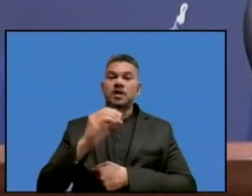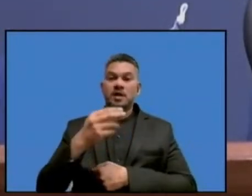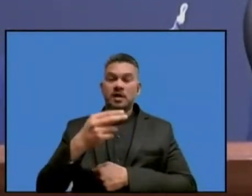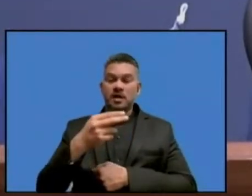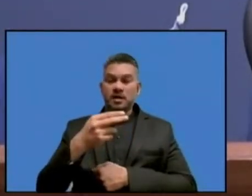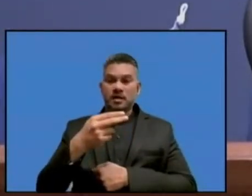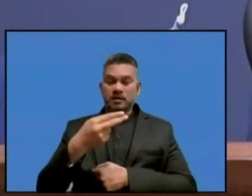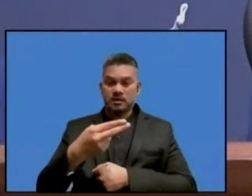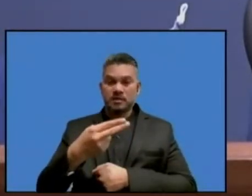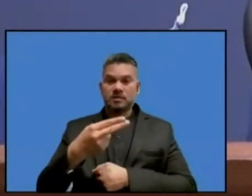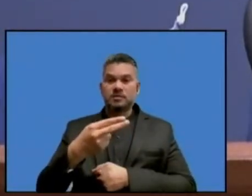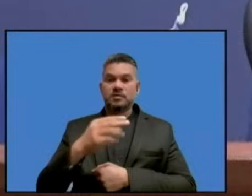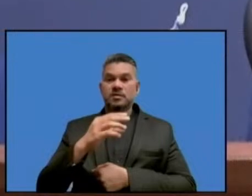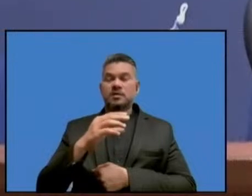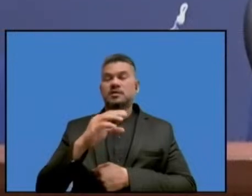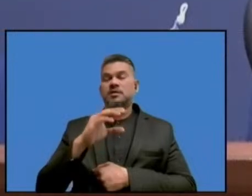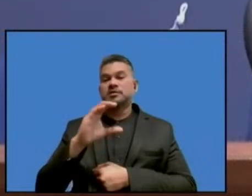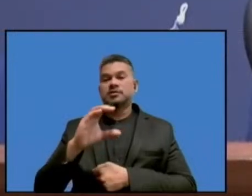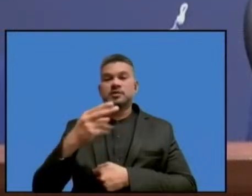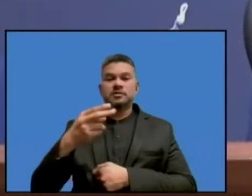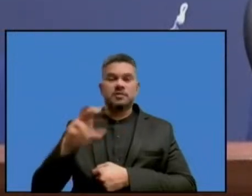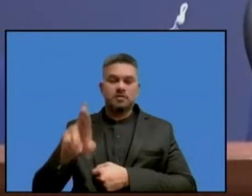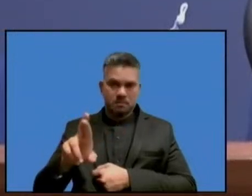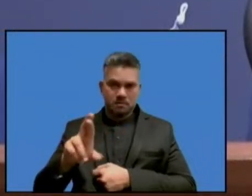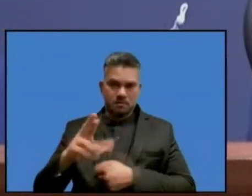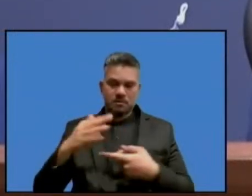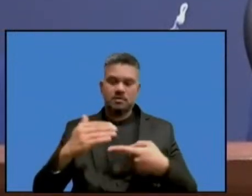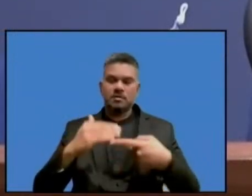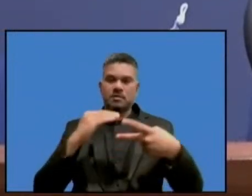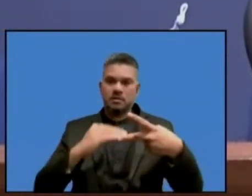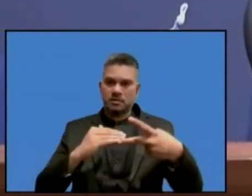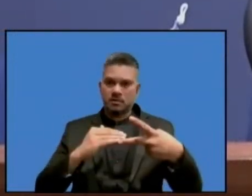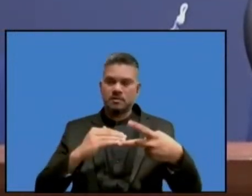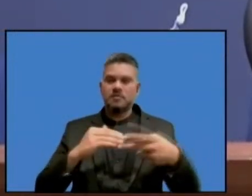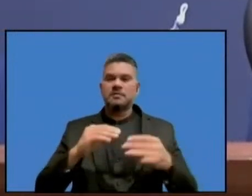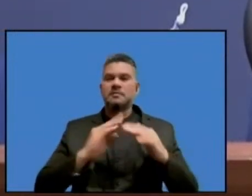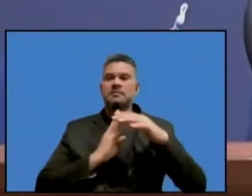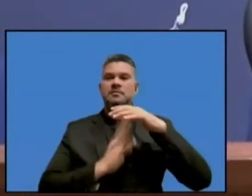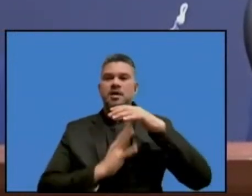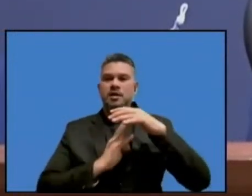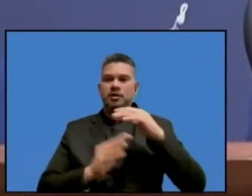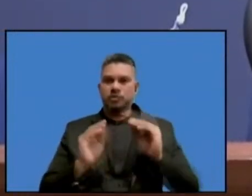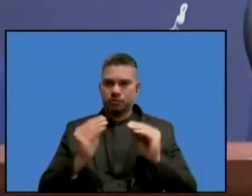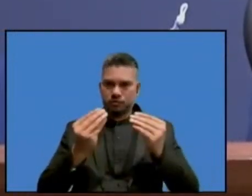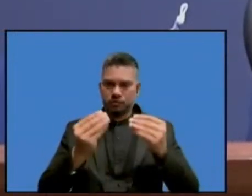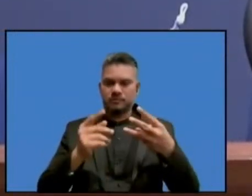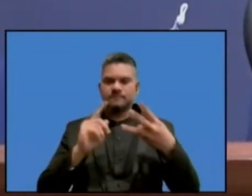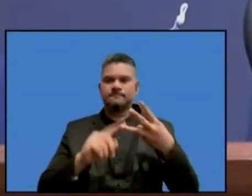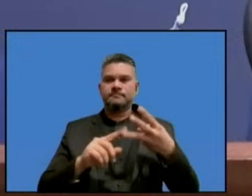by Migration, Youth and Children Platform. Please, the floor is yours.